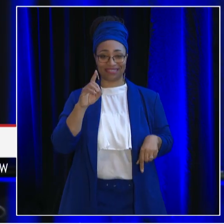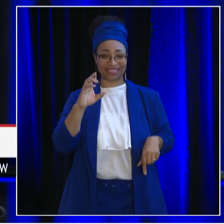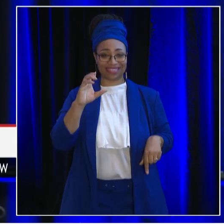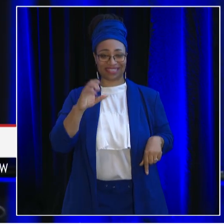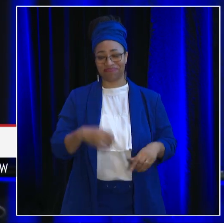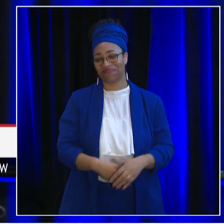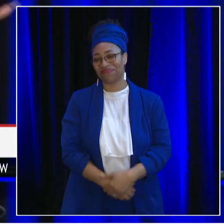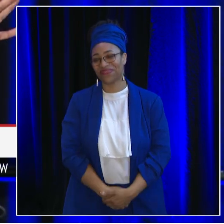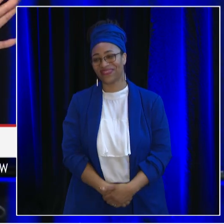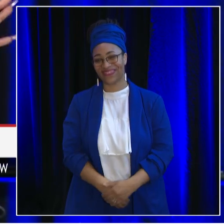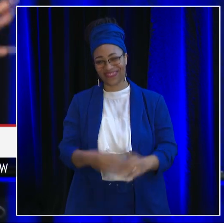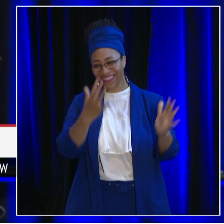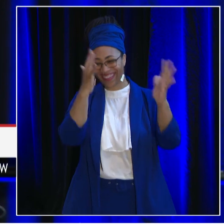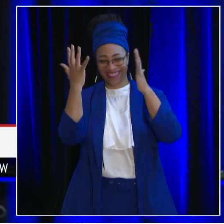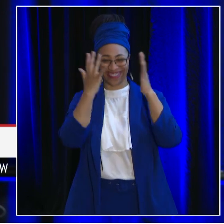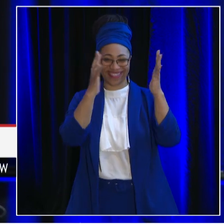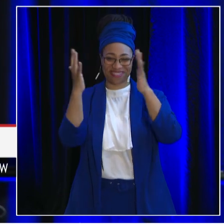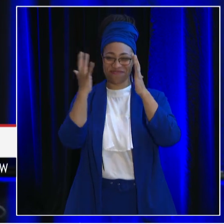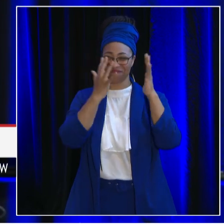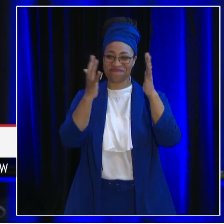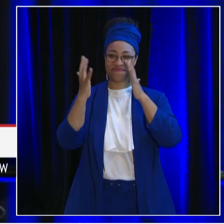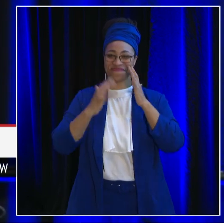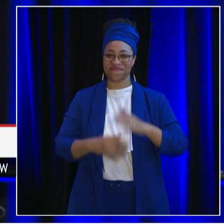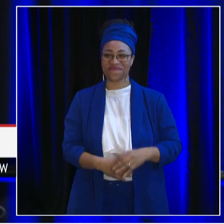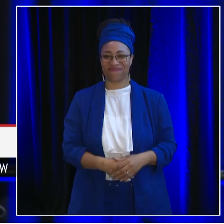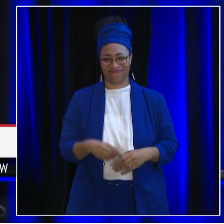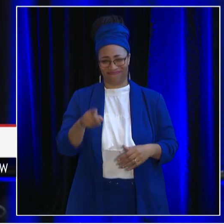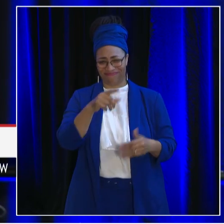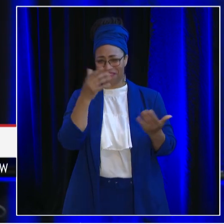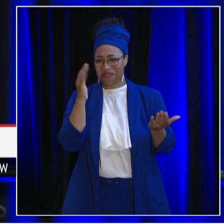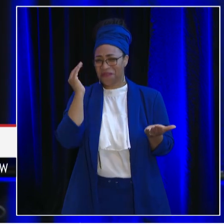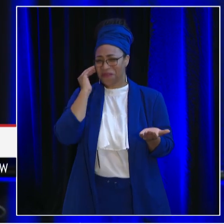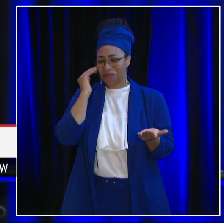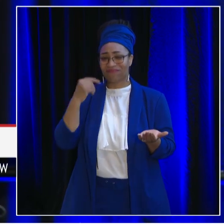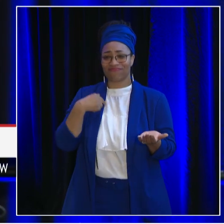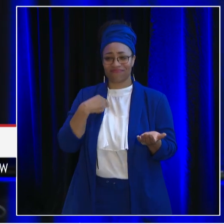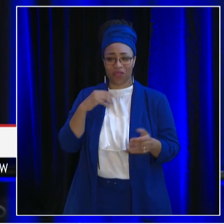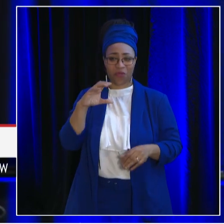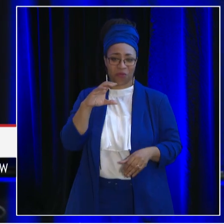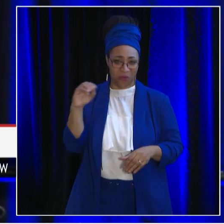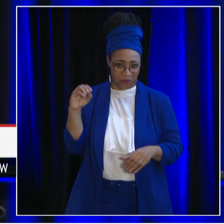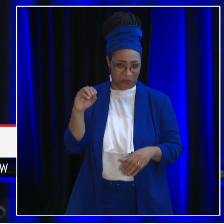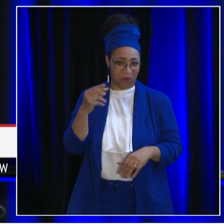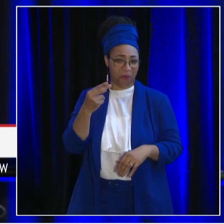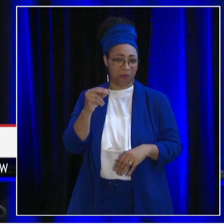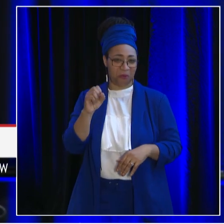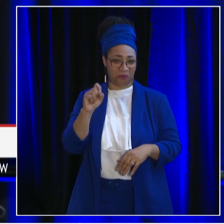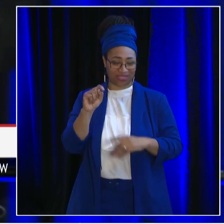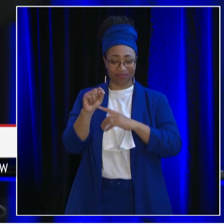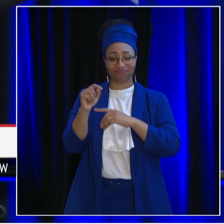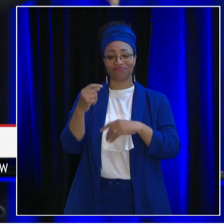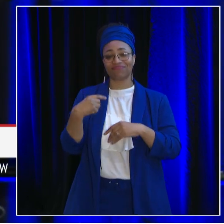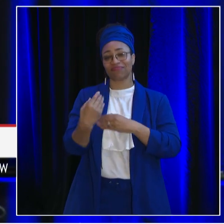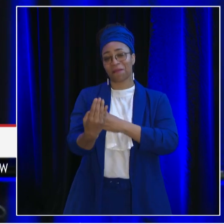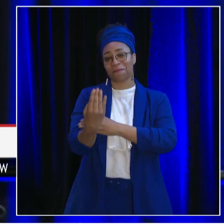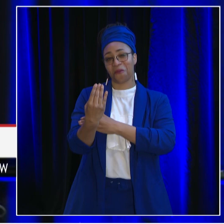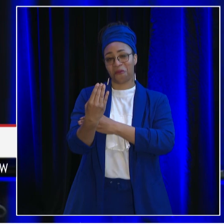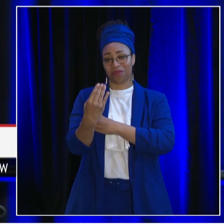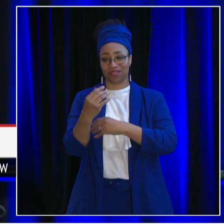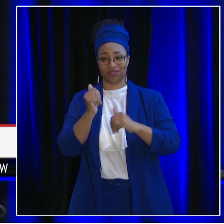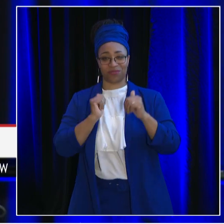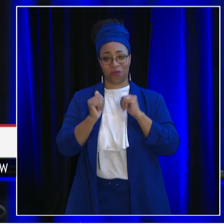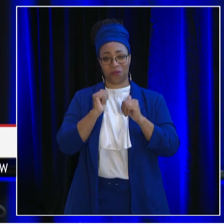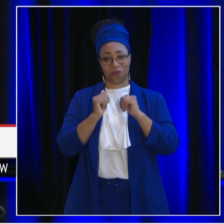As most of you know, I am blessed to co-host a morning show on MSNBC Saturdays and Sundays, The Weekend, okay, 8 to 10 a.m. Tune